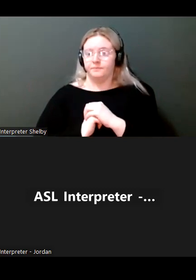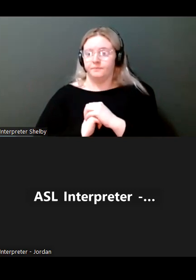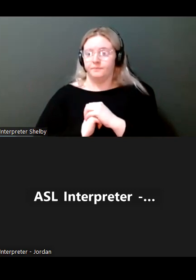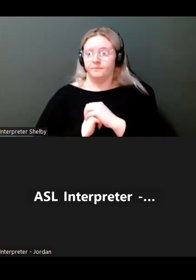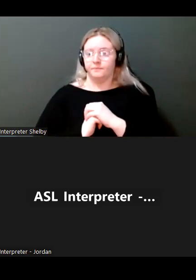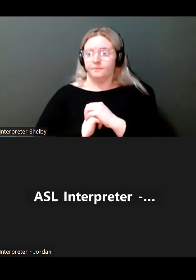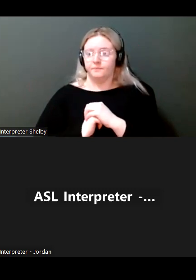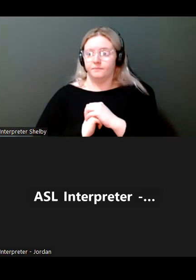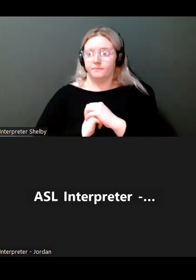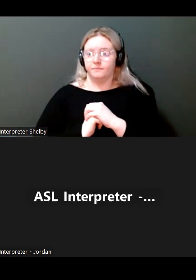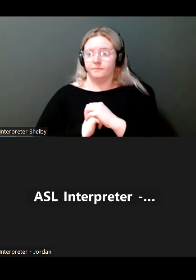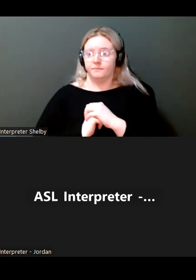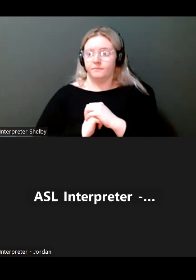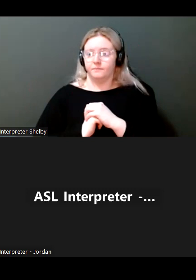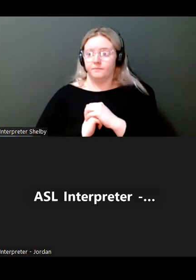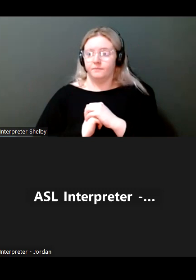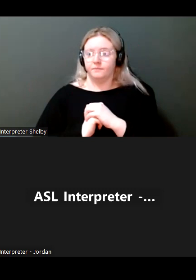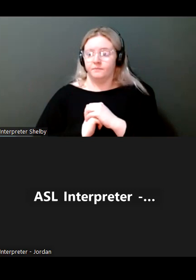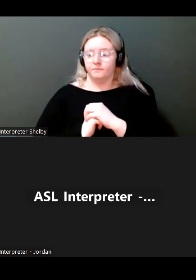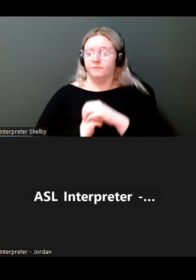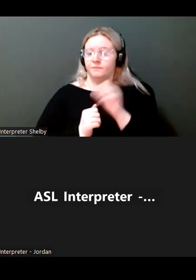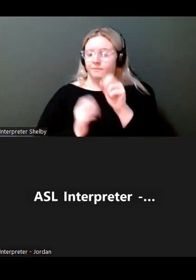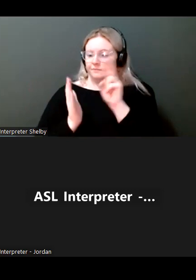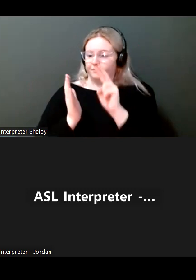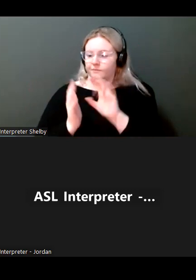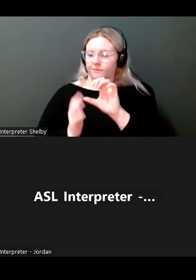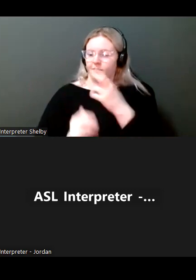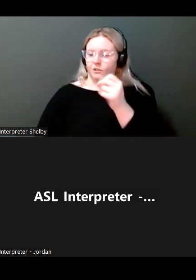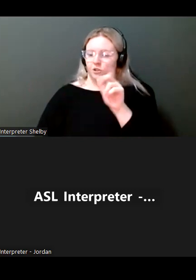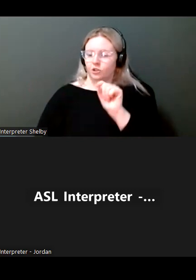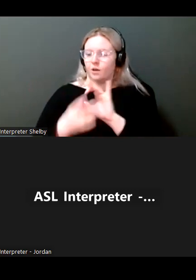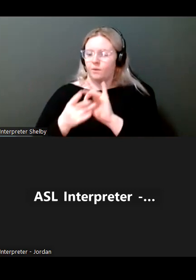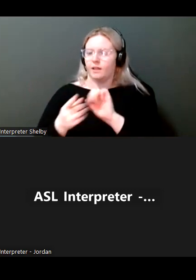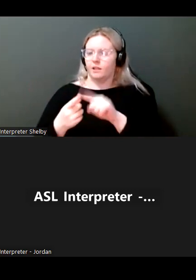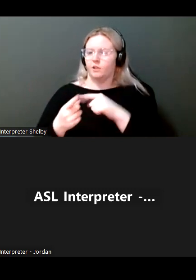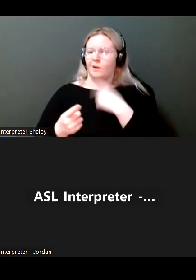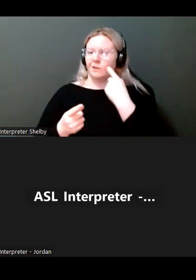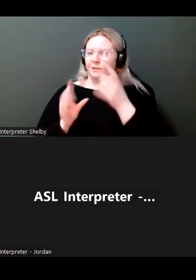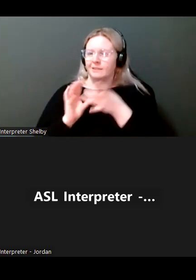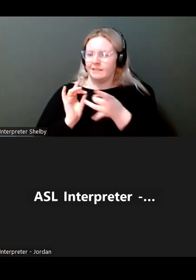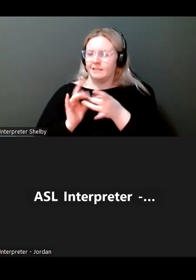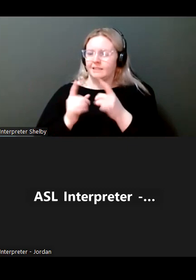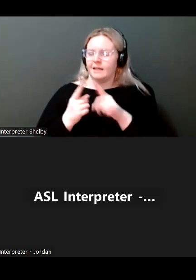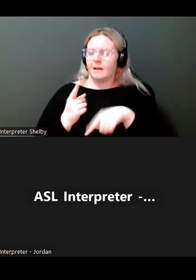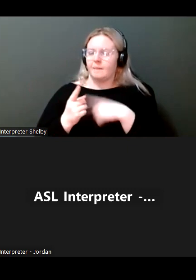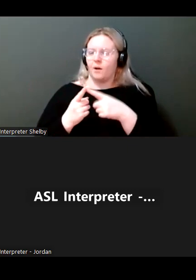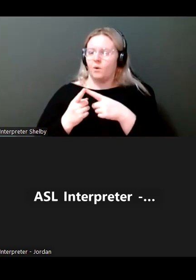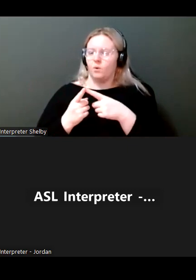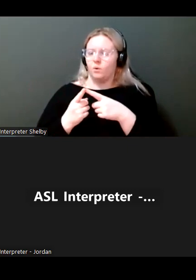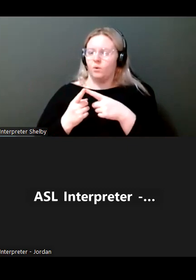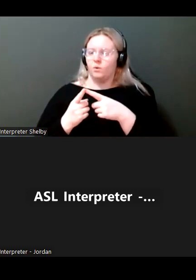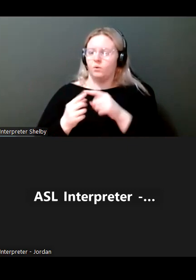Yeah, and I see some of in the chat box here relating to kind of what I was just saying as well about you know, the relationship